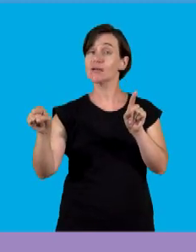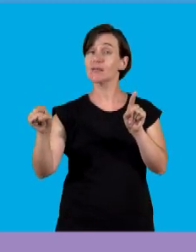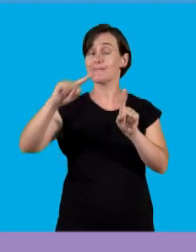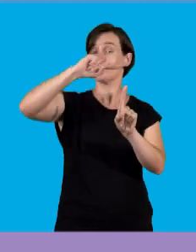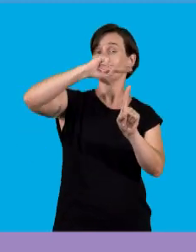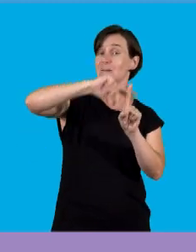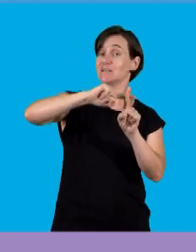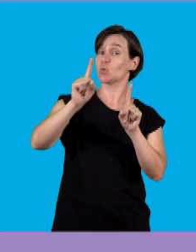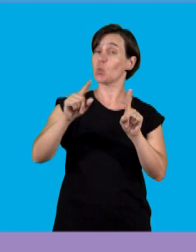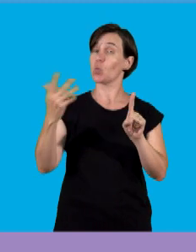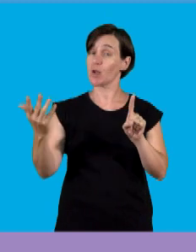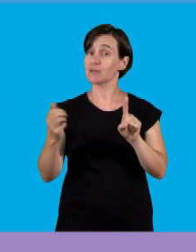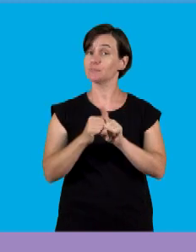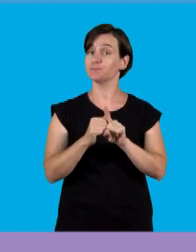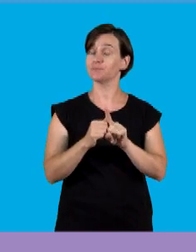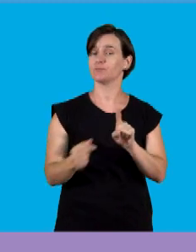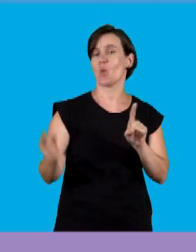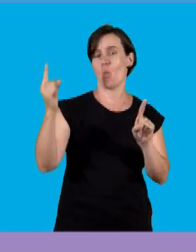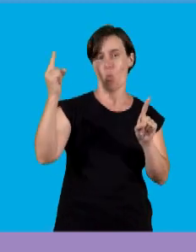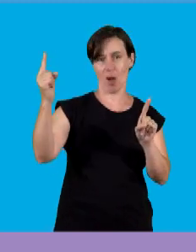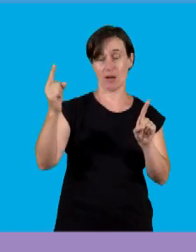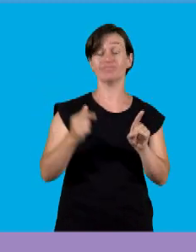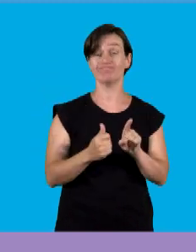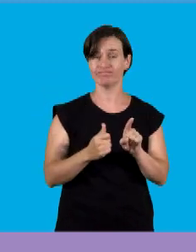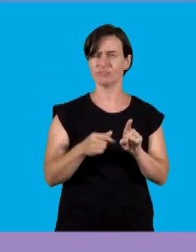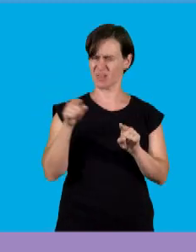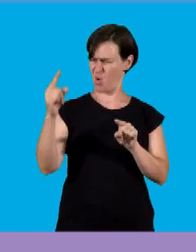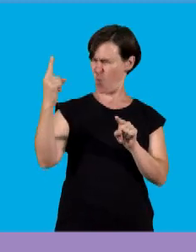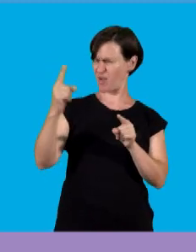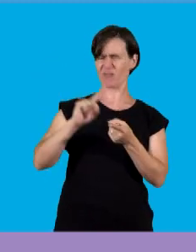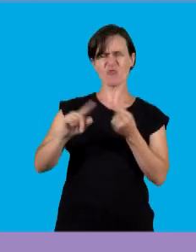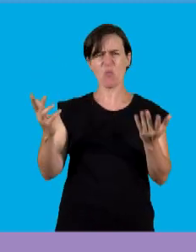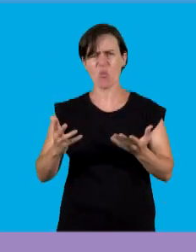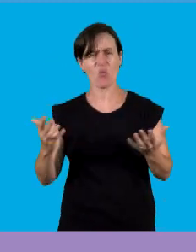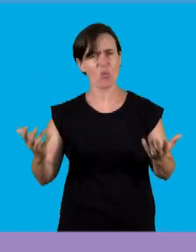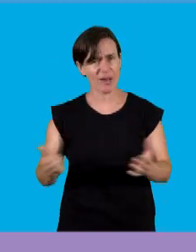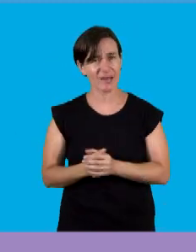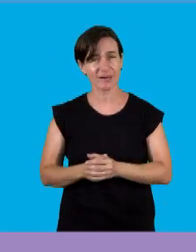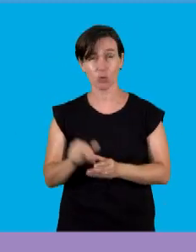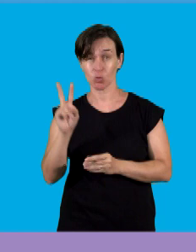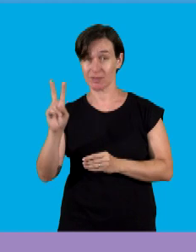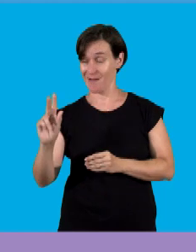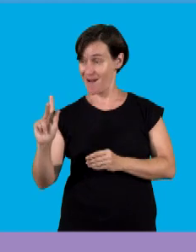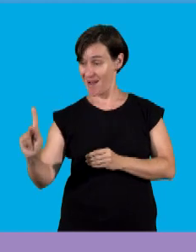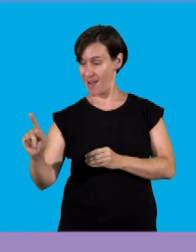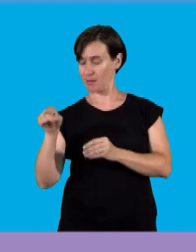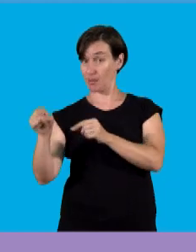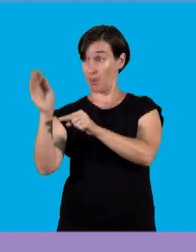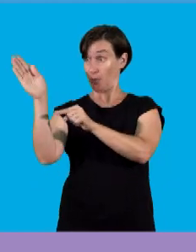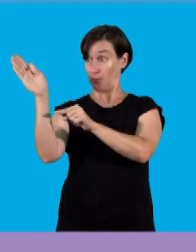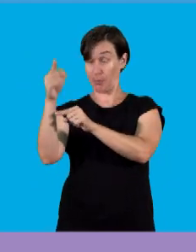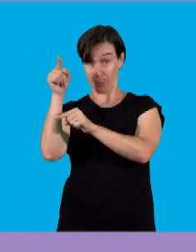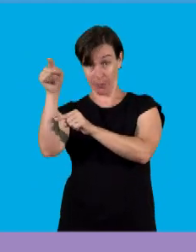add this with the exponent of 1. Now, where does that 1 come from? Look at